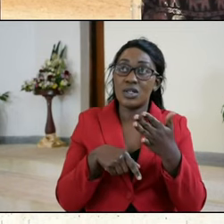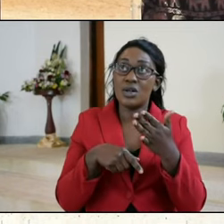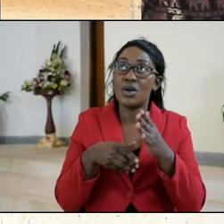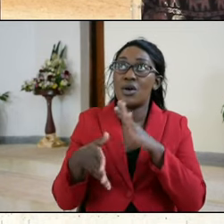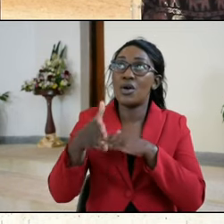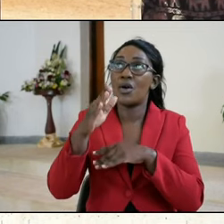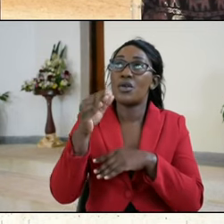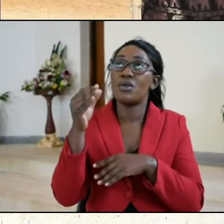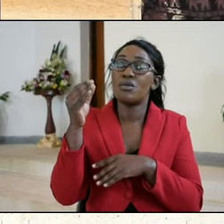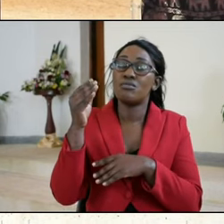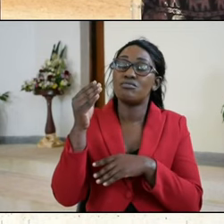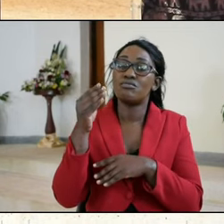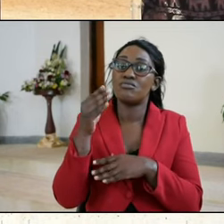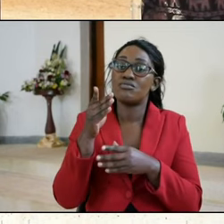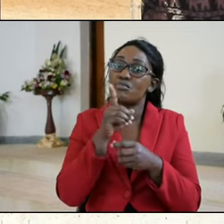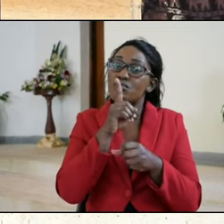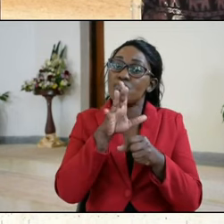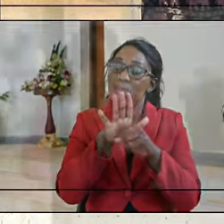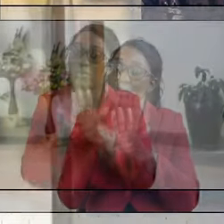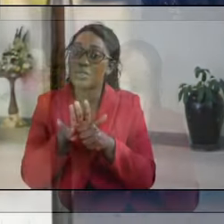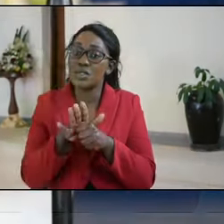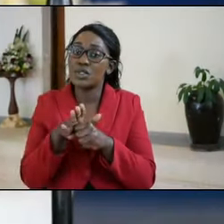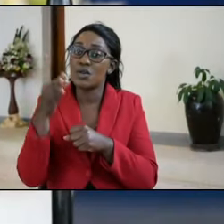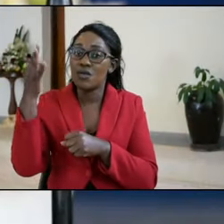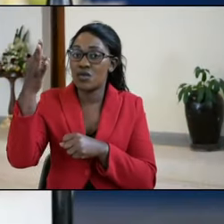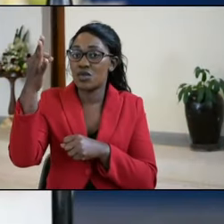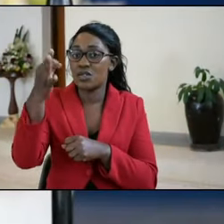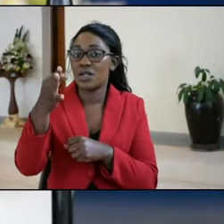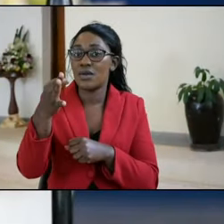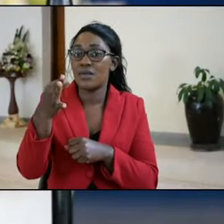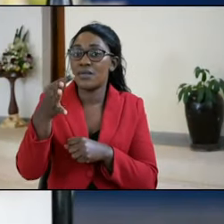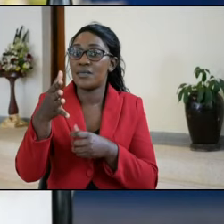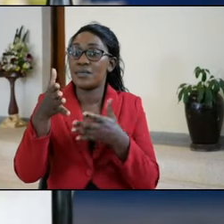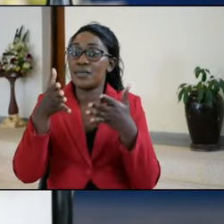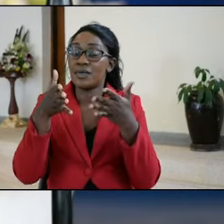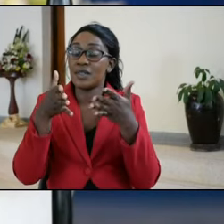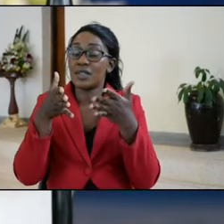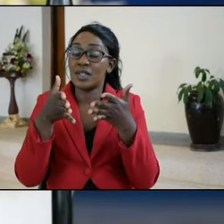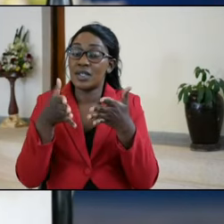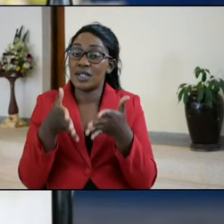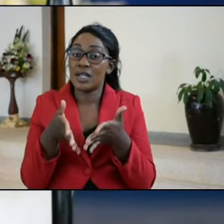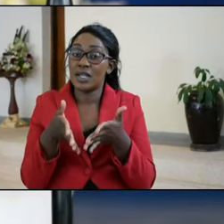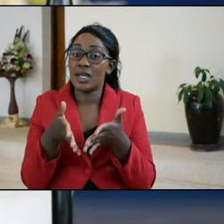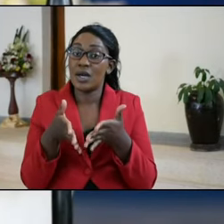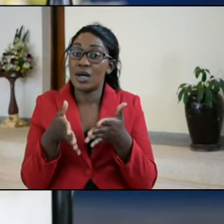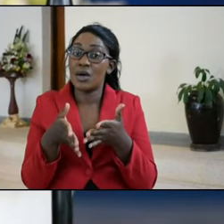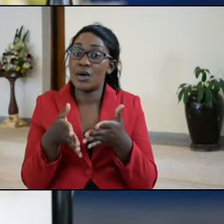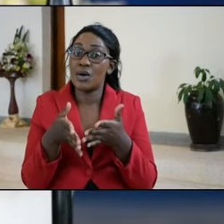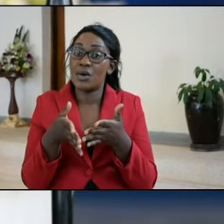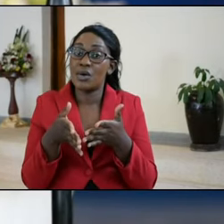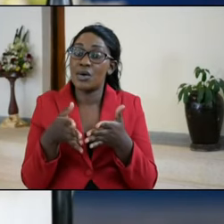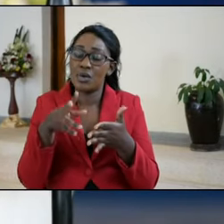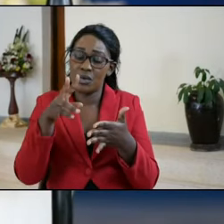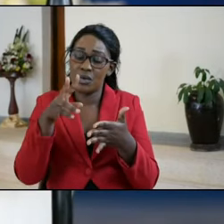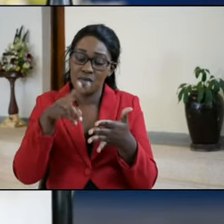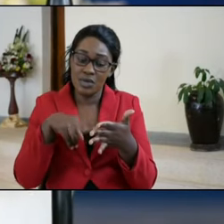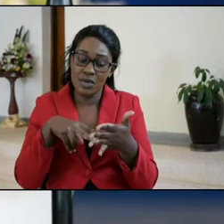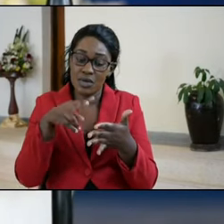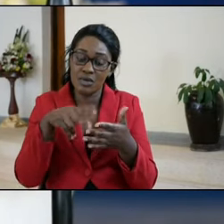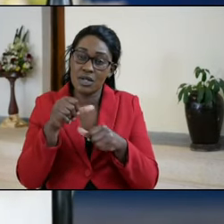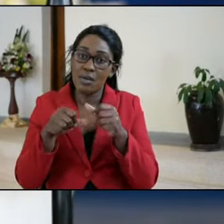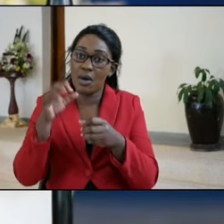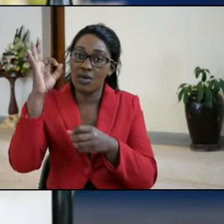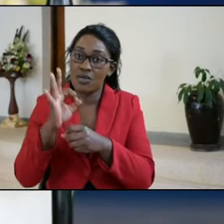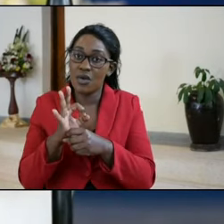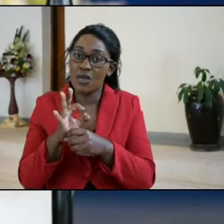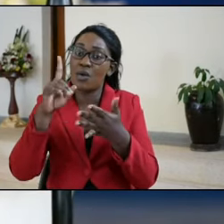In Hebrews 11:1, we read about faith being the substance of things that we hope for.